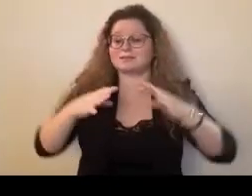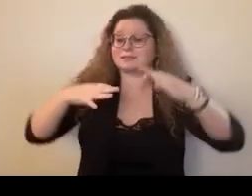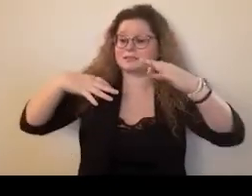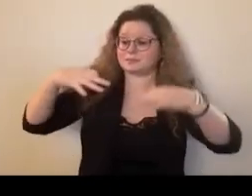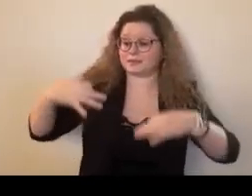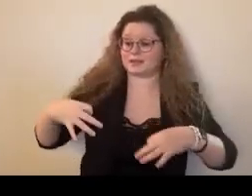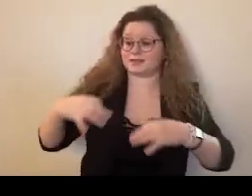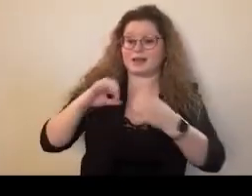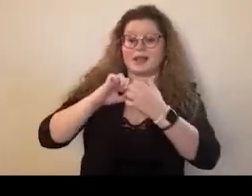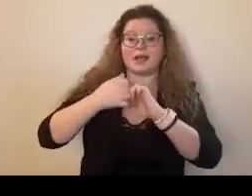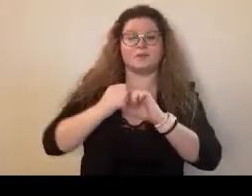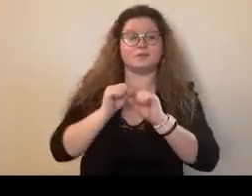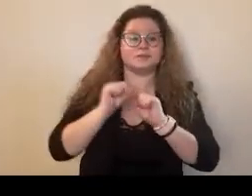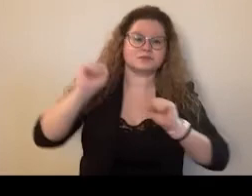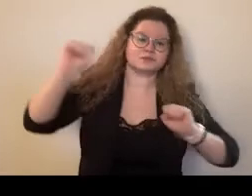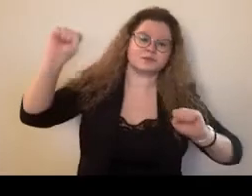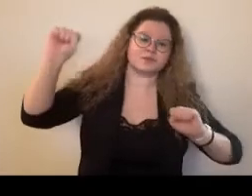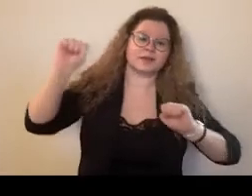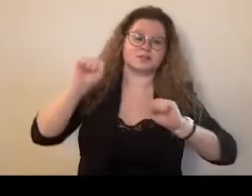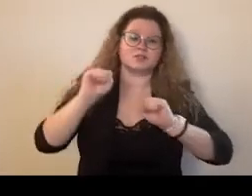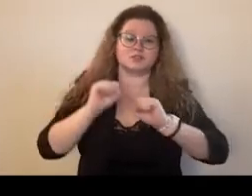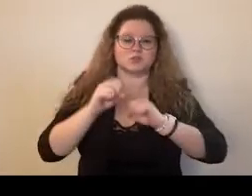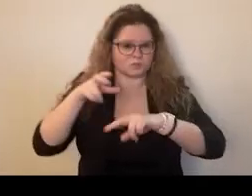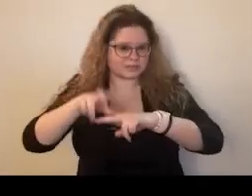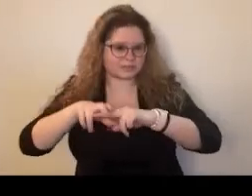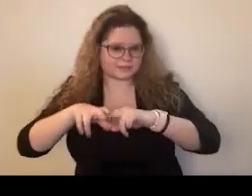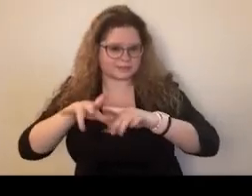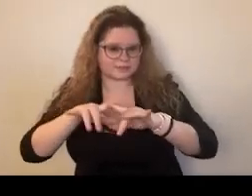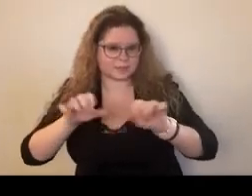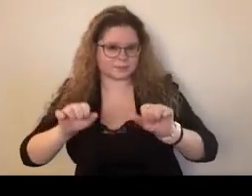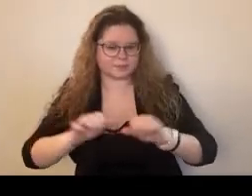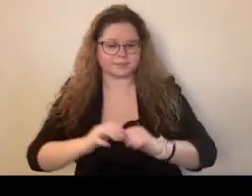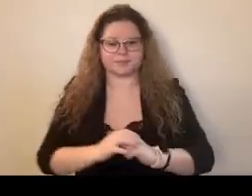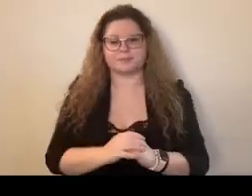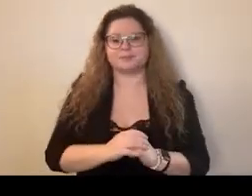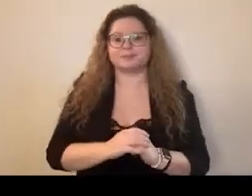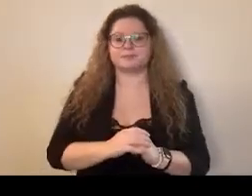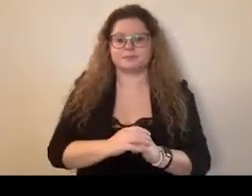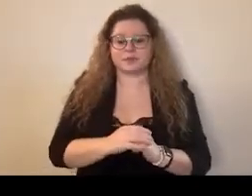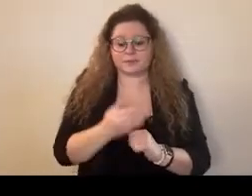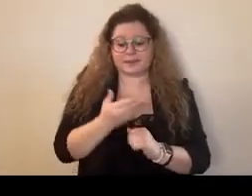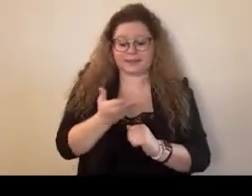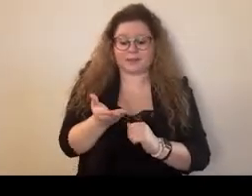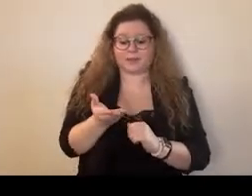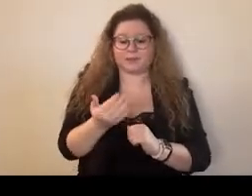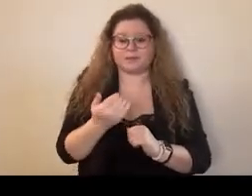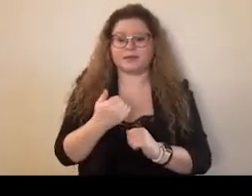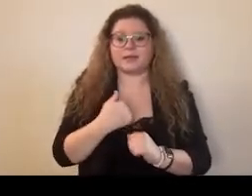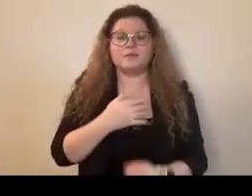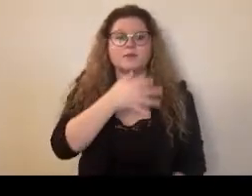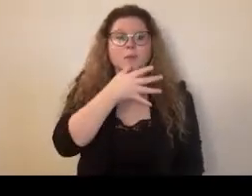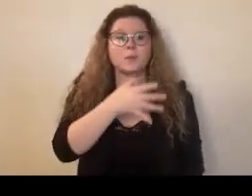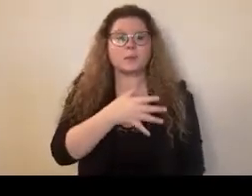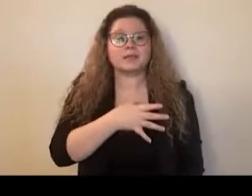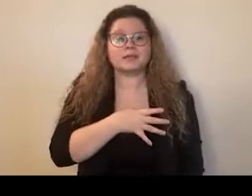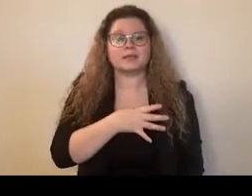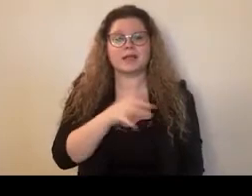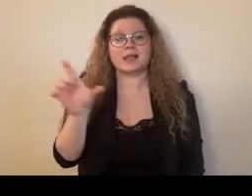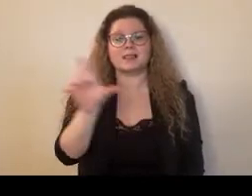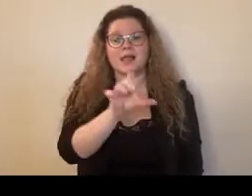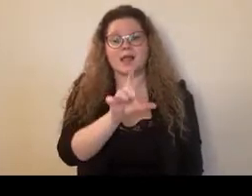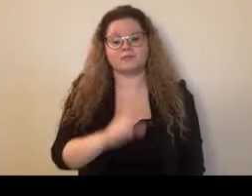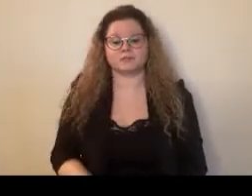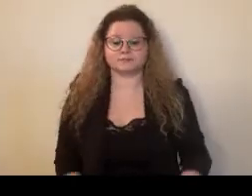to perform a stretch while seated. In the foreground is a lady with her left arm stretched